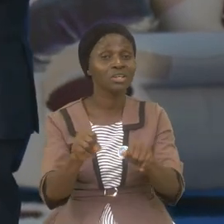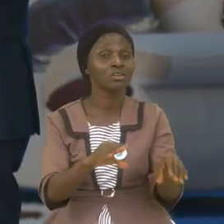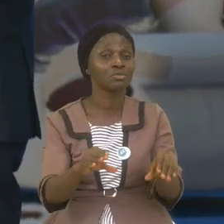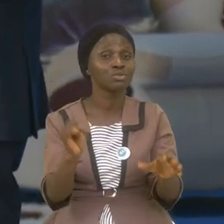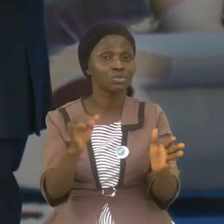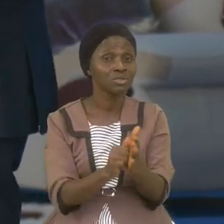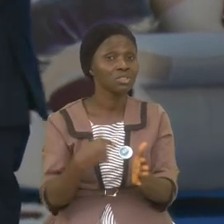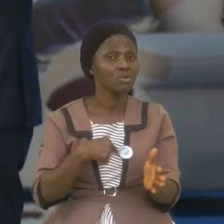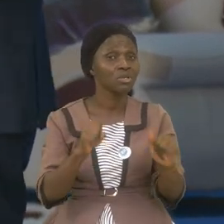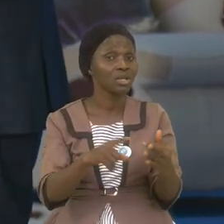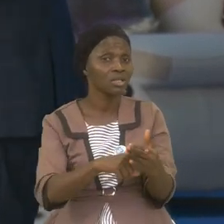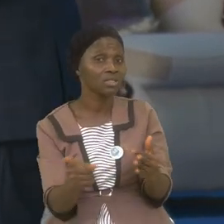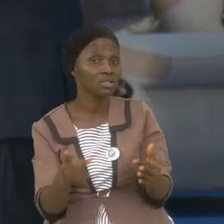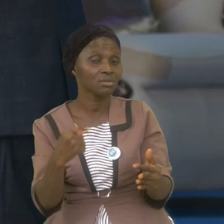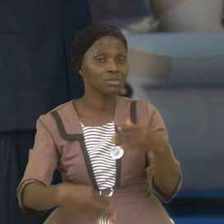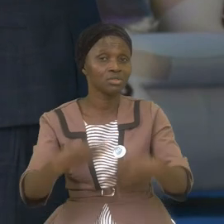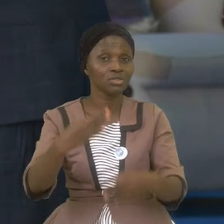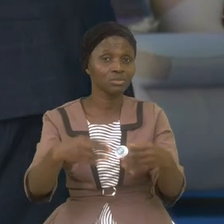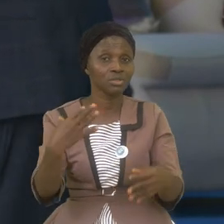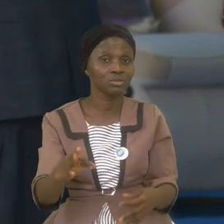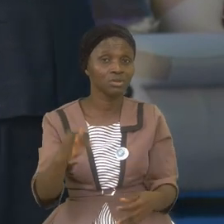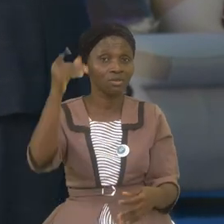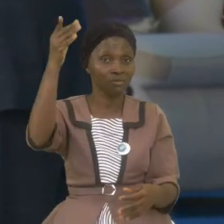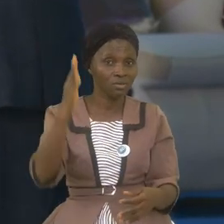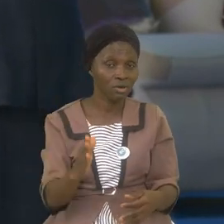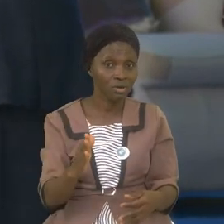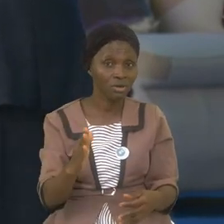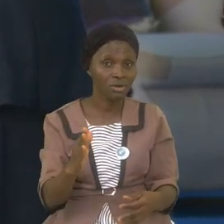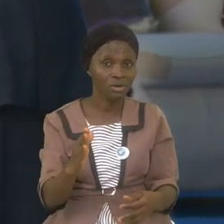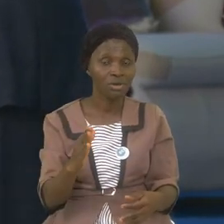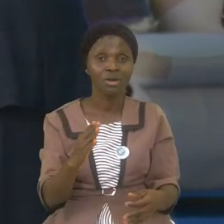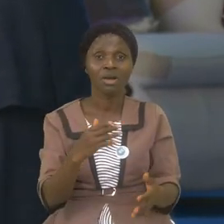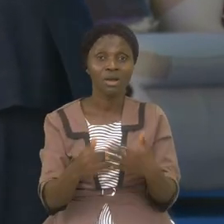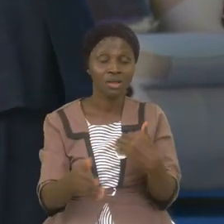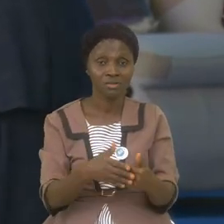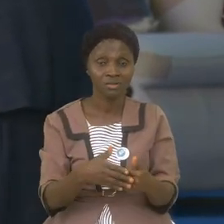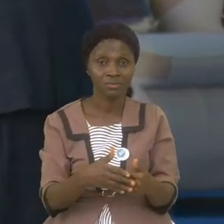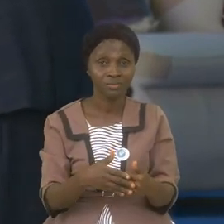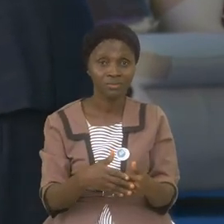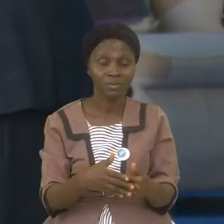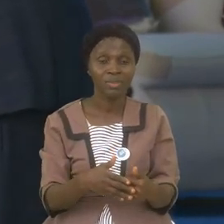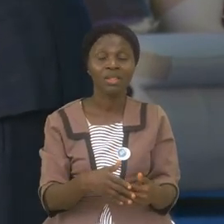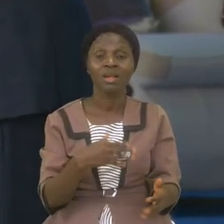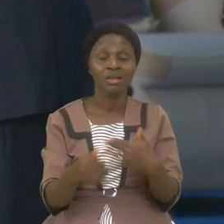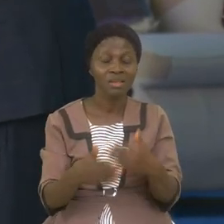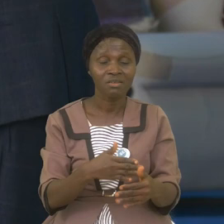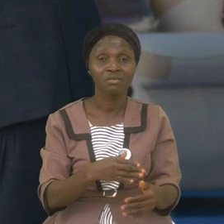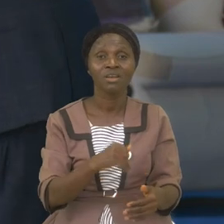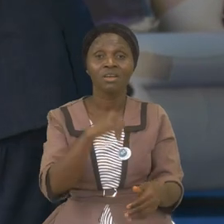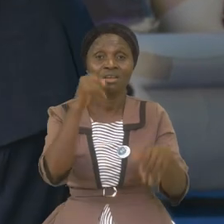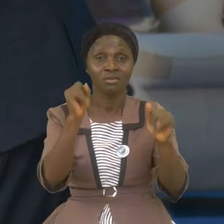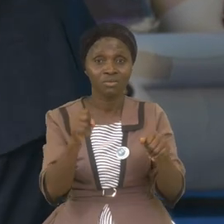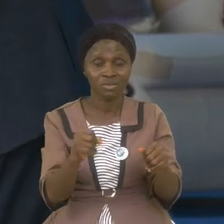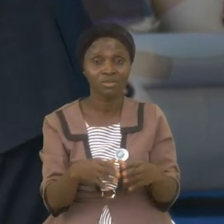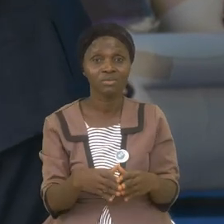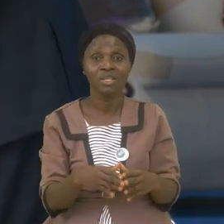we escape the judgment of God, however incredible, impossible it may seem,